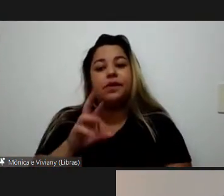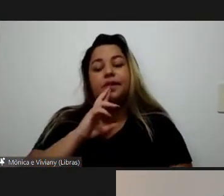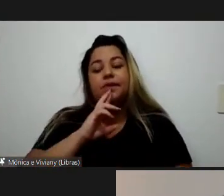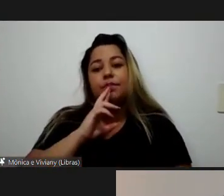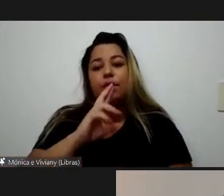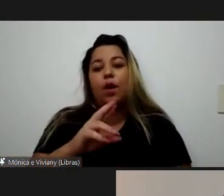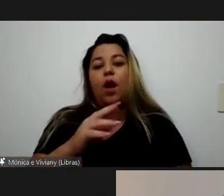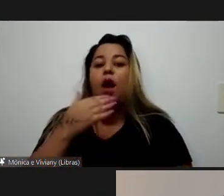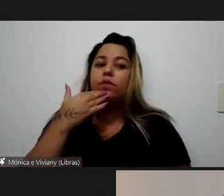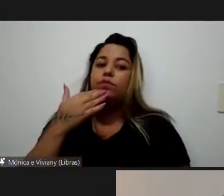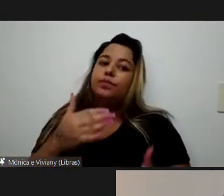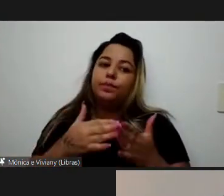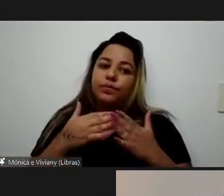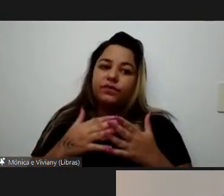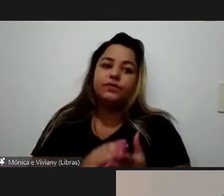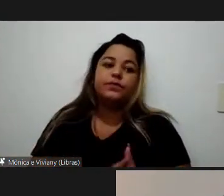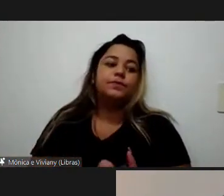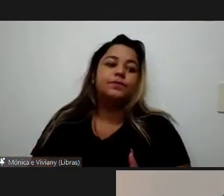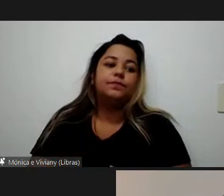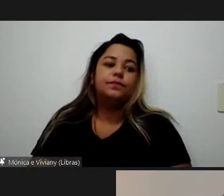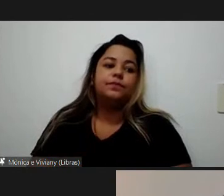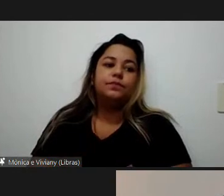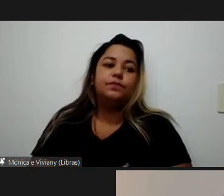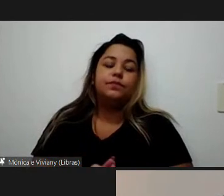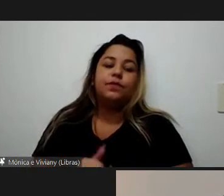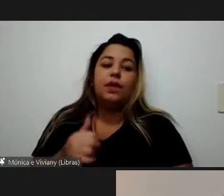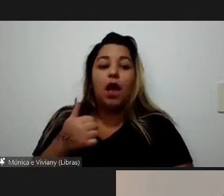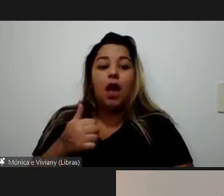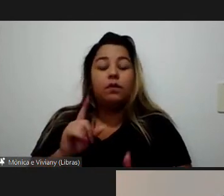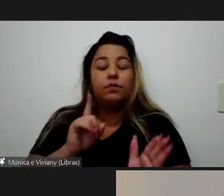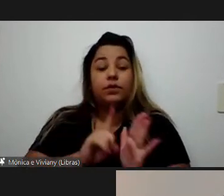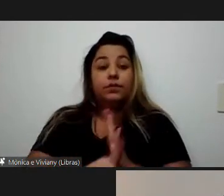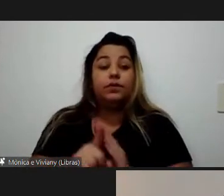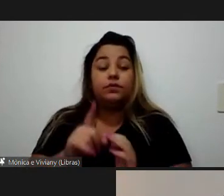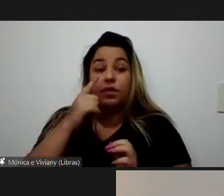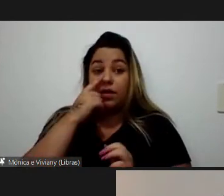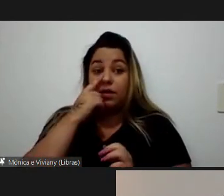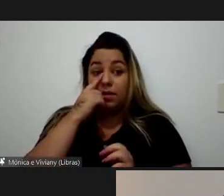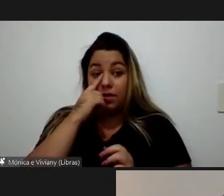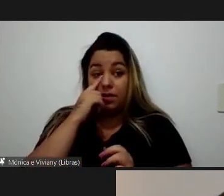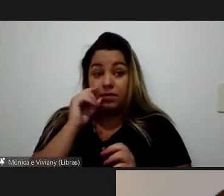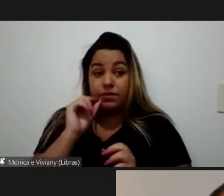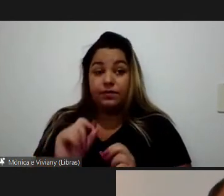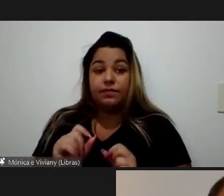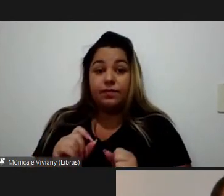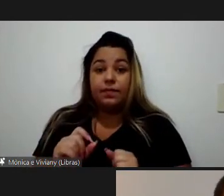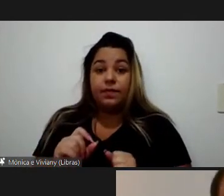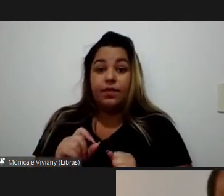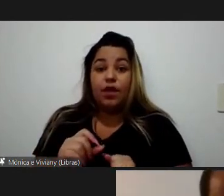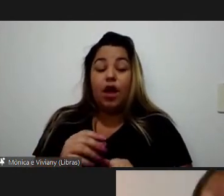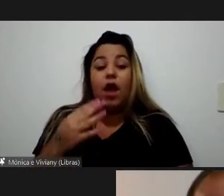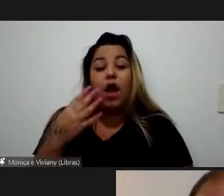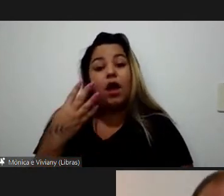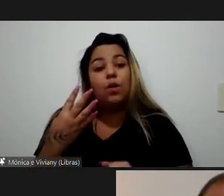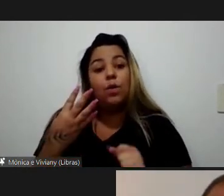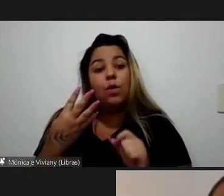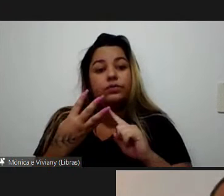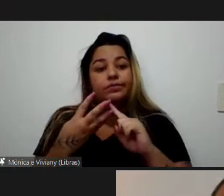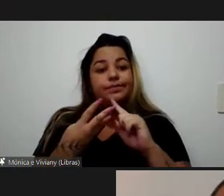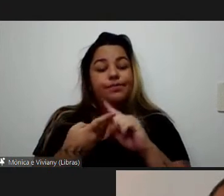and then you answer later, okay? So the first one is, in